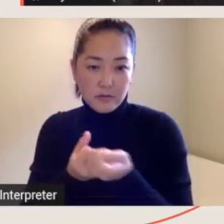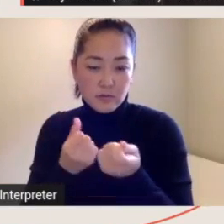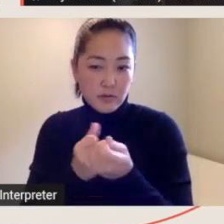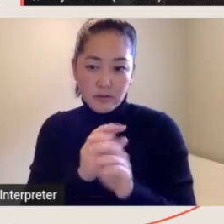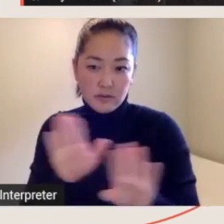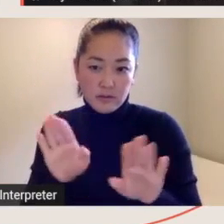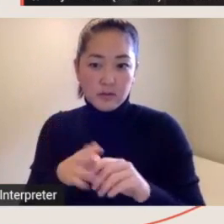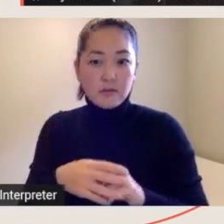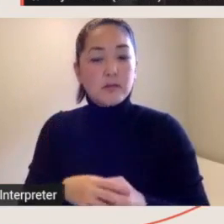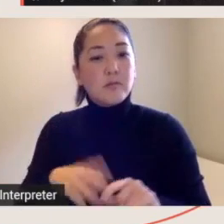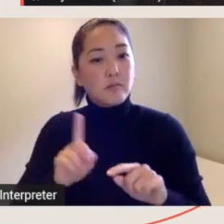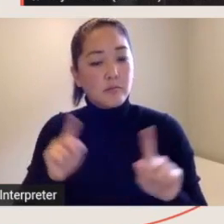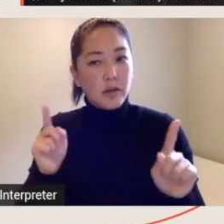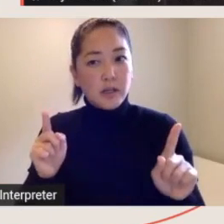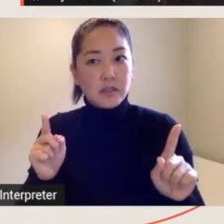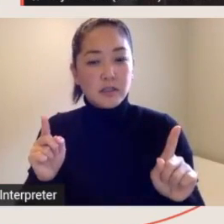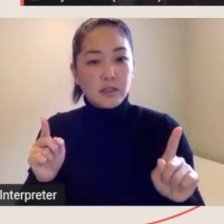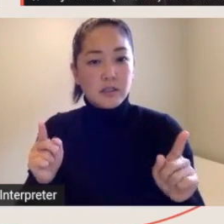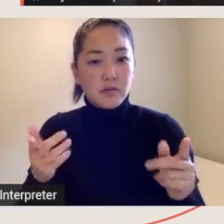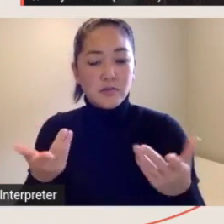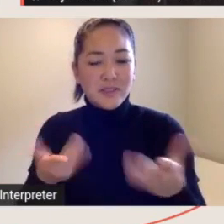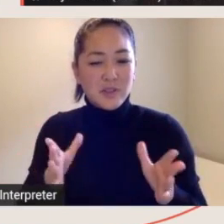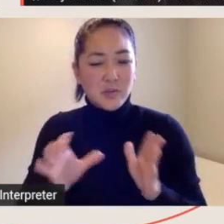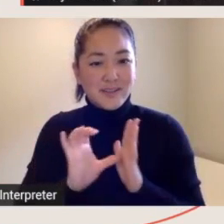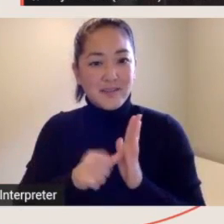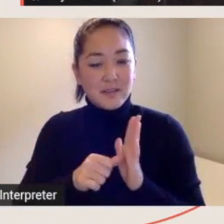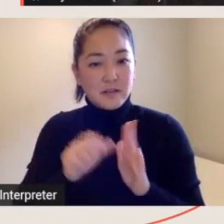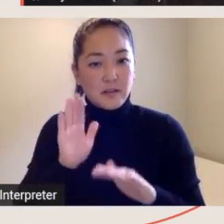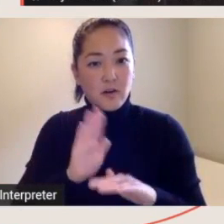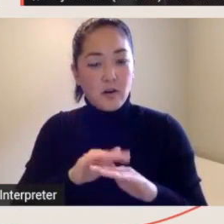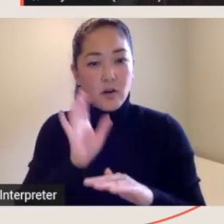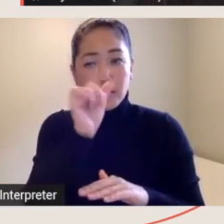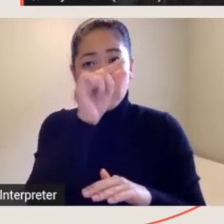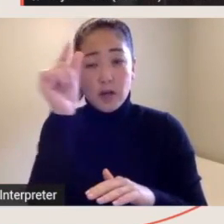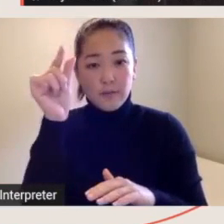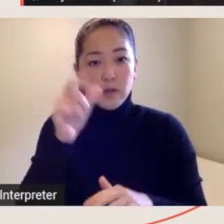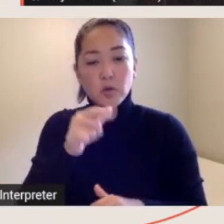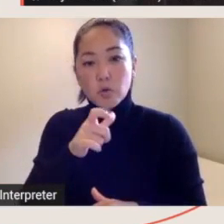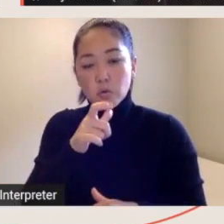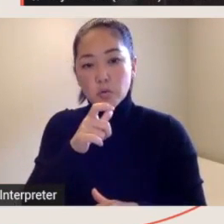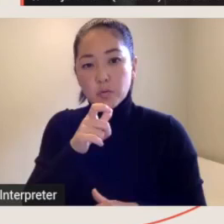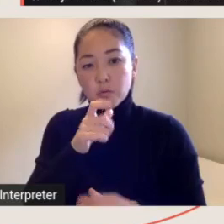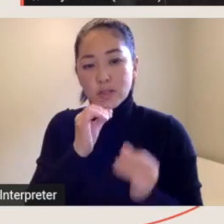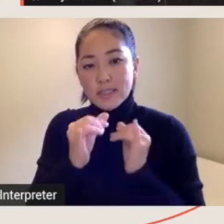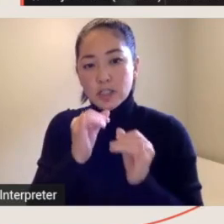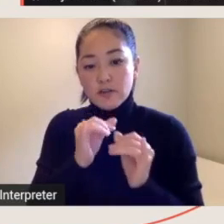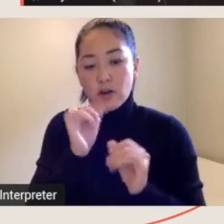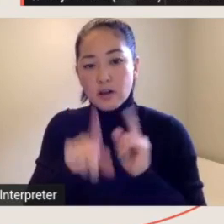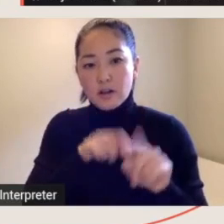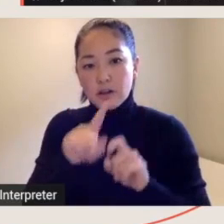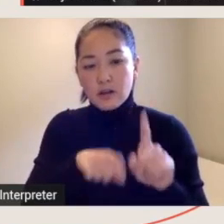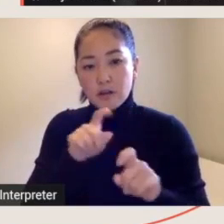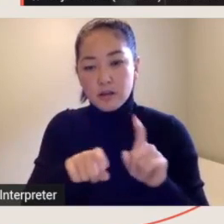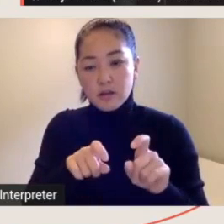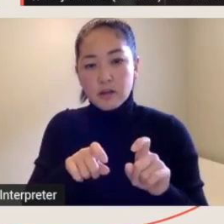we didn't want to put this emphasis on the person that you would say then represents